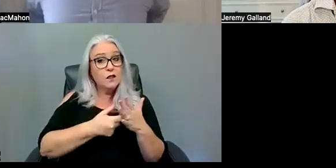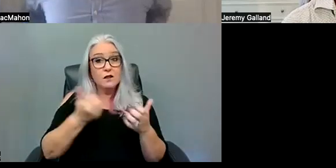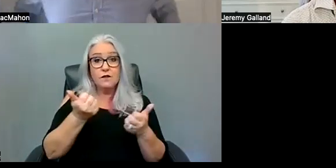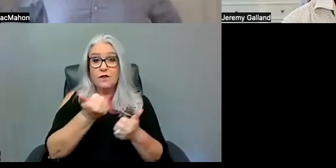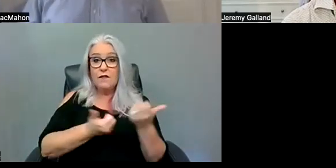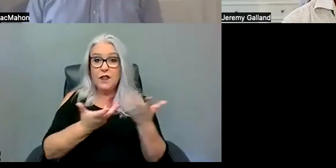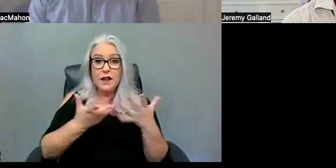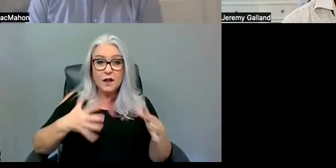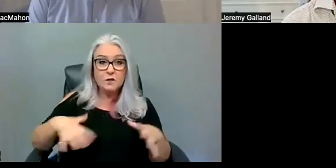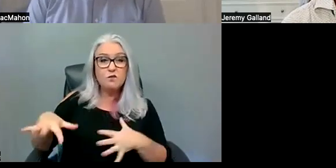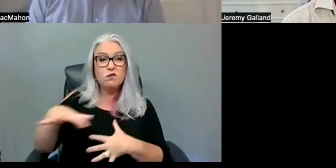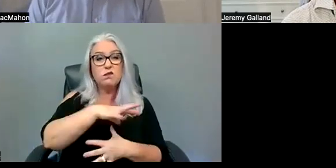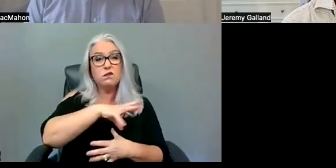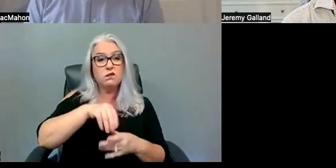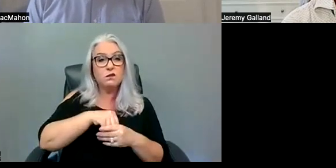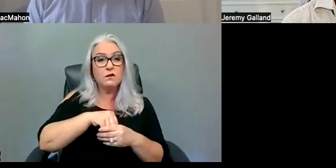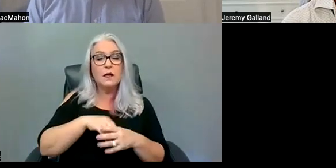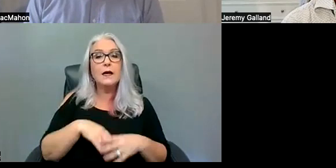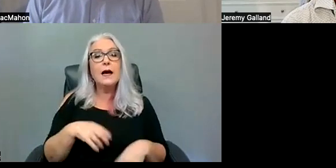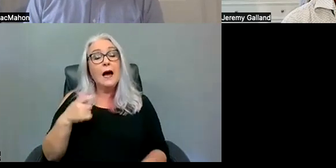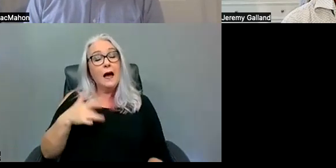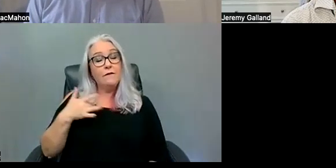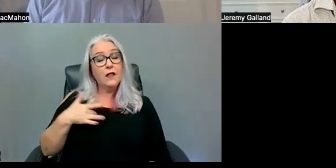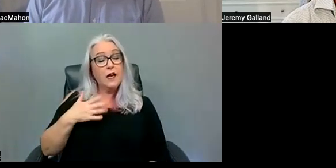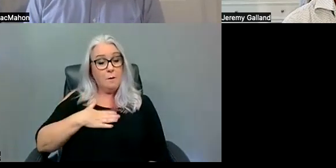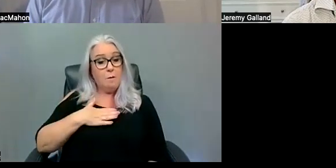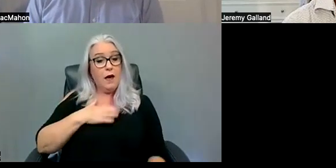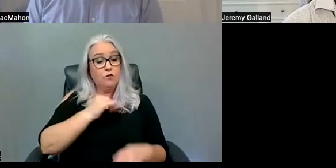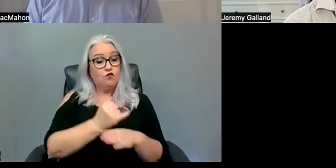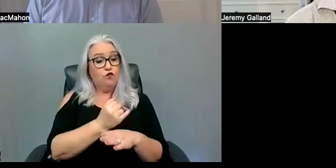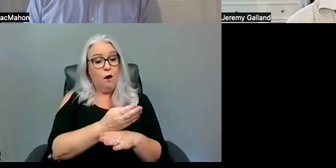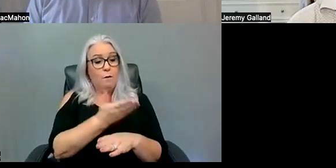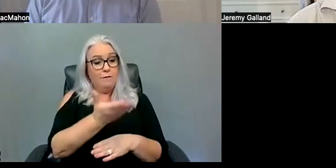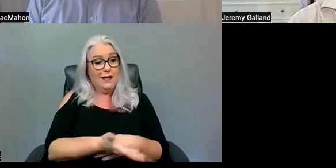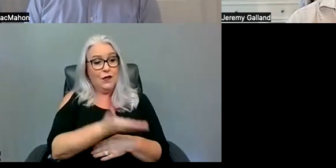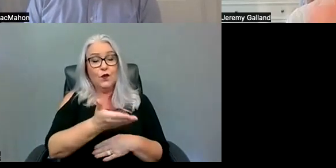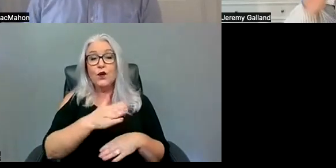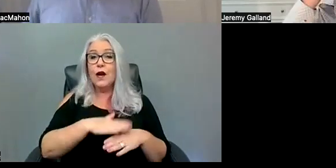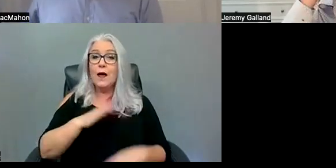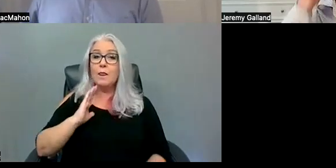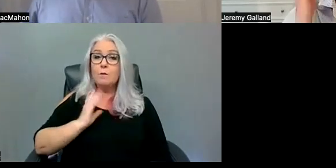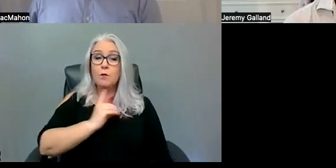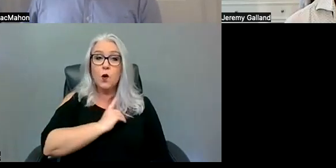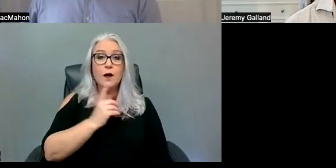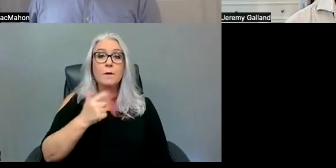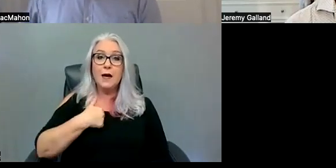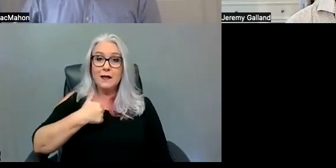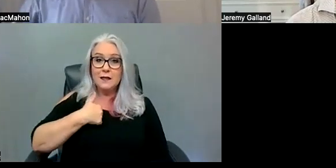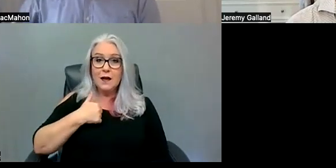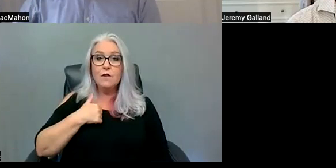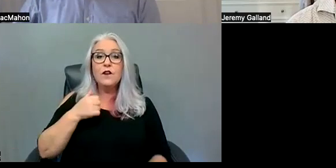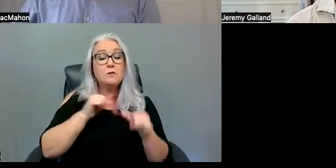about. And so I think the other thing is that my role on the board, given my own experience having served on the board for 13